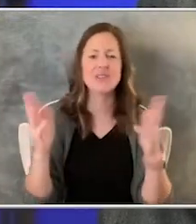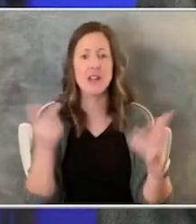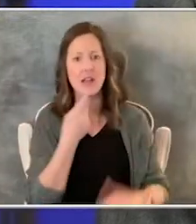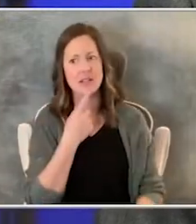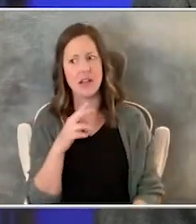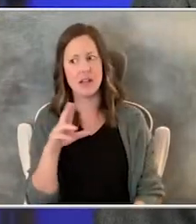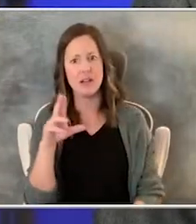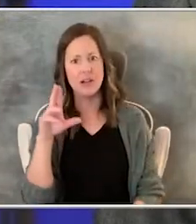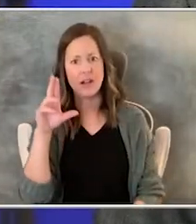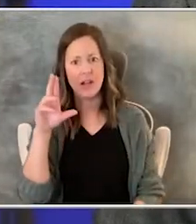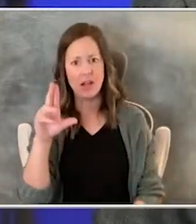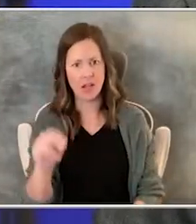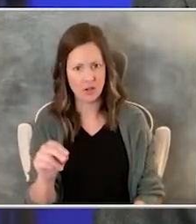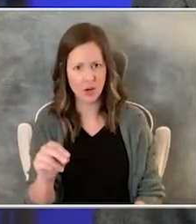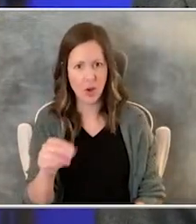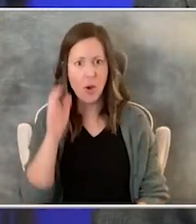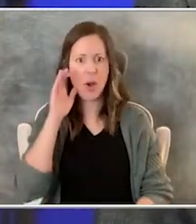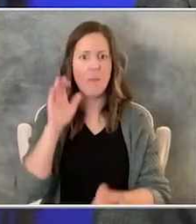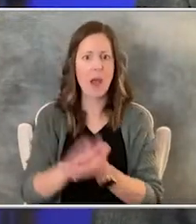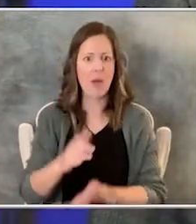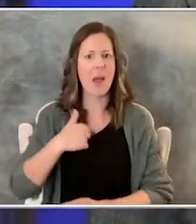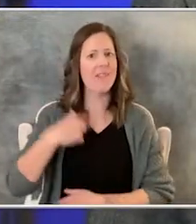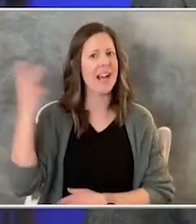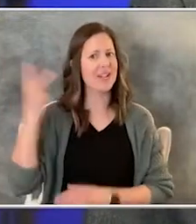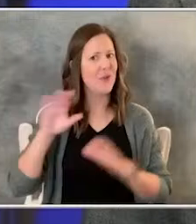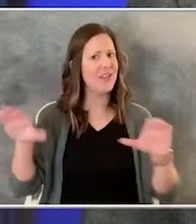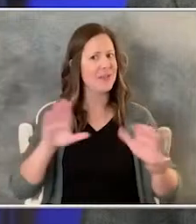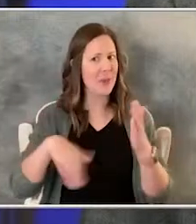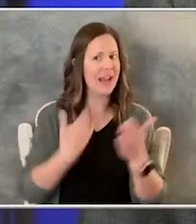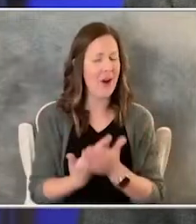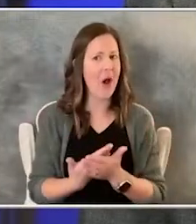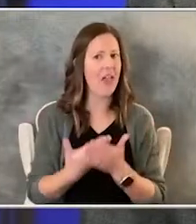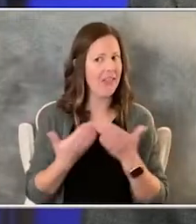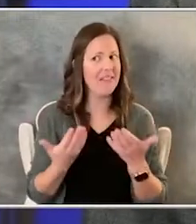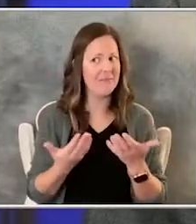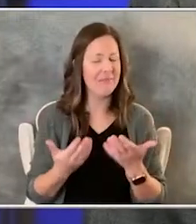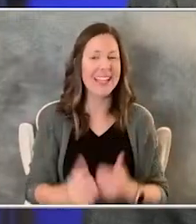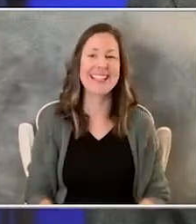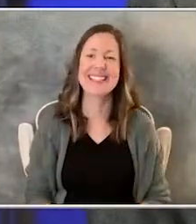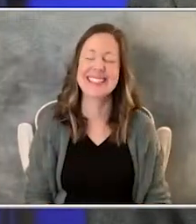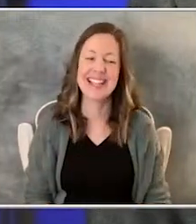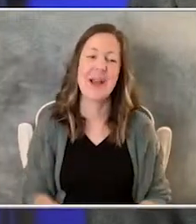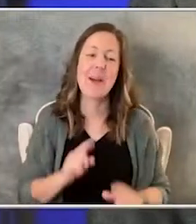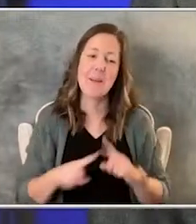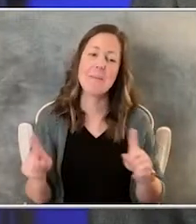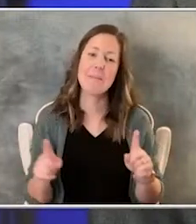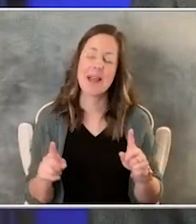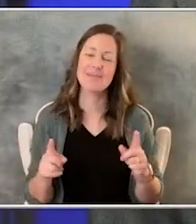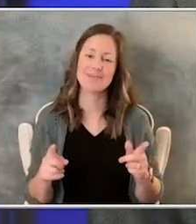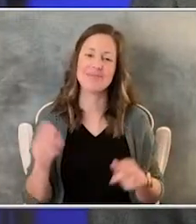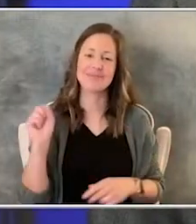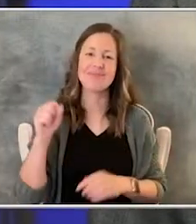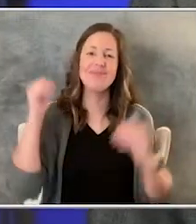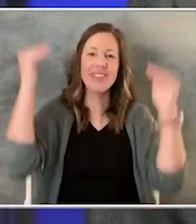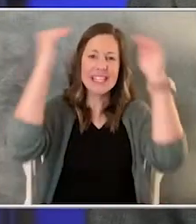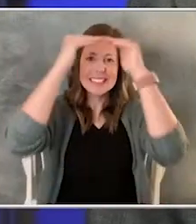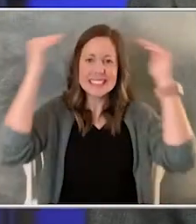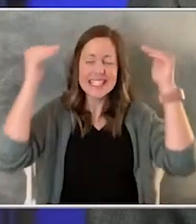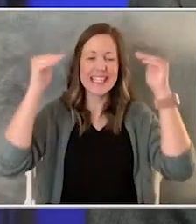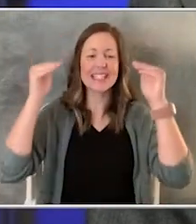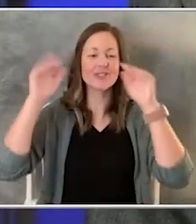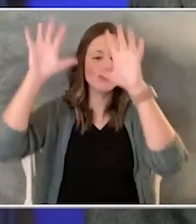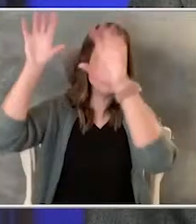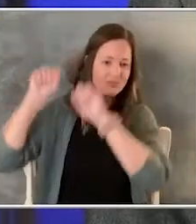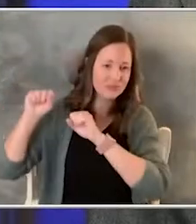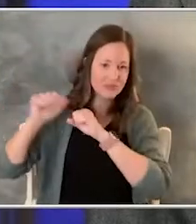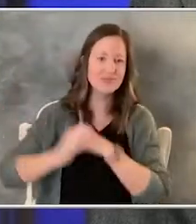and really that was, I started doing interventions, you know, got out of training and started doing this in 1994, but in 2012